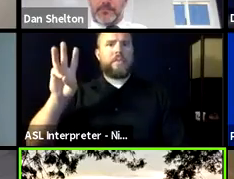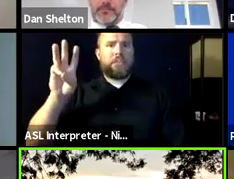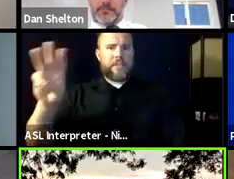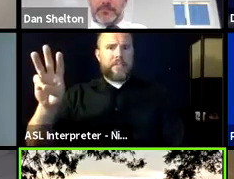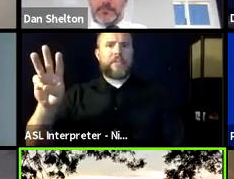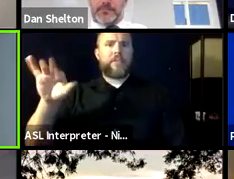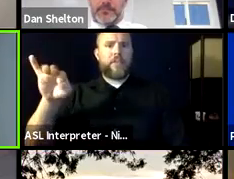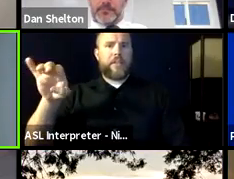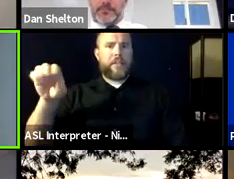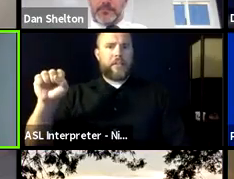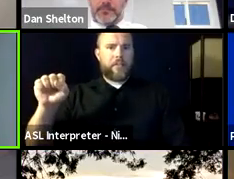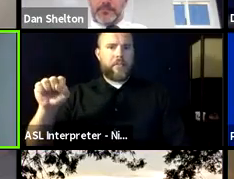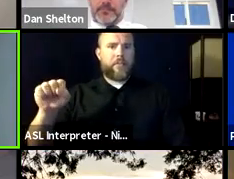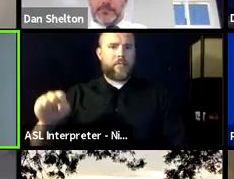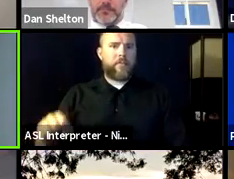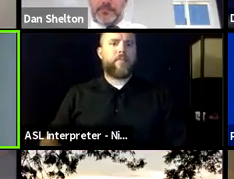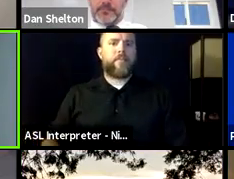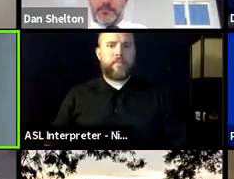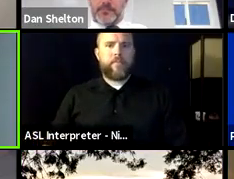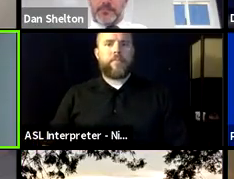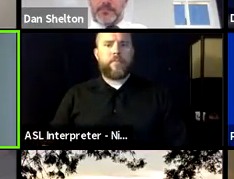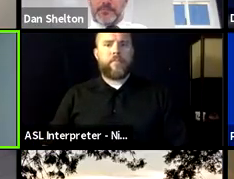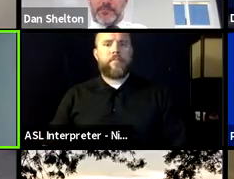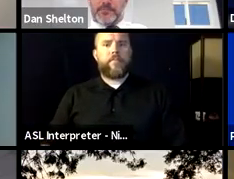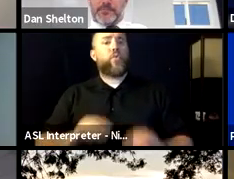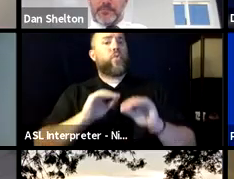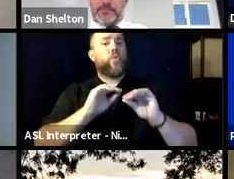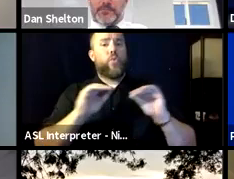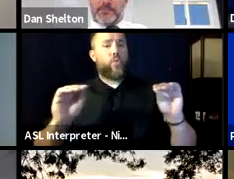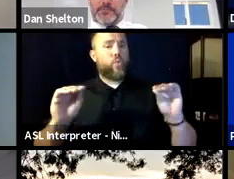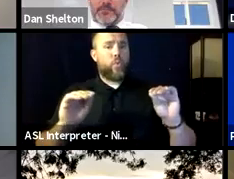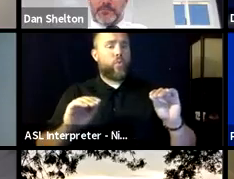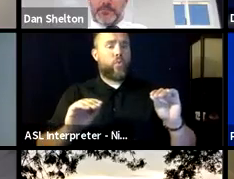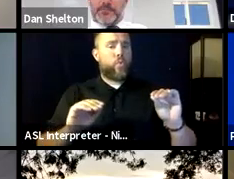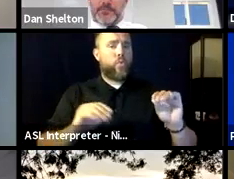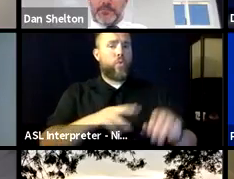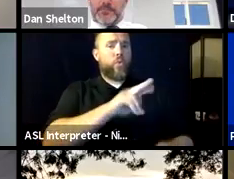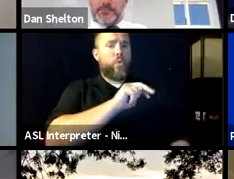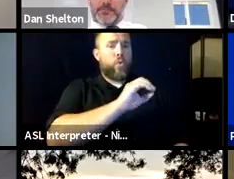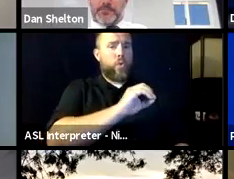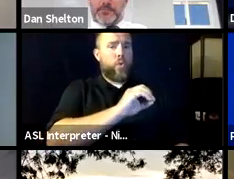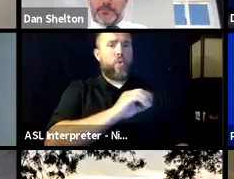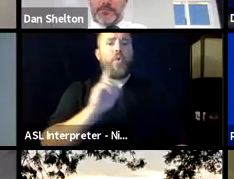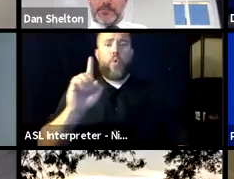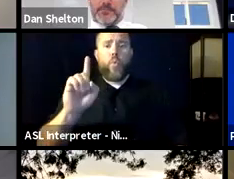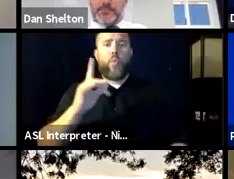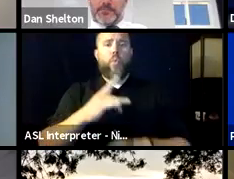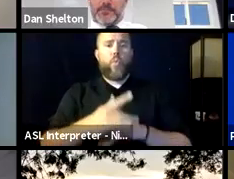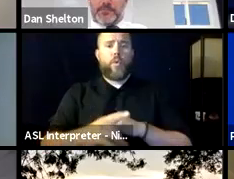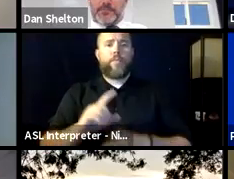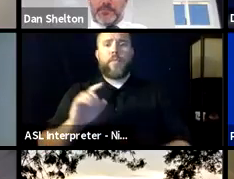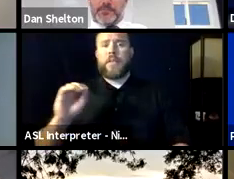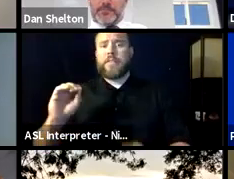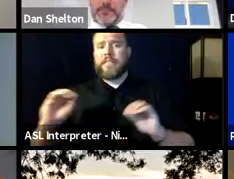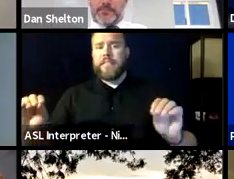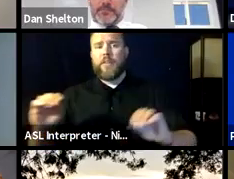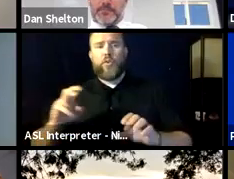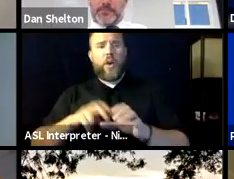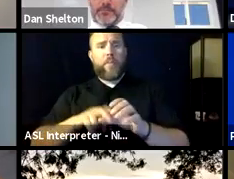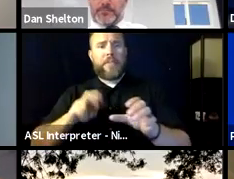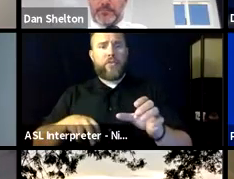Tucker? Alethea Smith Tucker, yes. Right, Keely Powell also votes yes. That's 6 yes, 0 no's, 0 abstentions, and 1